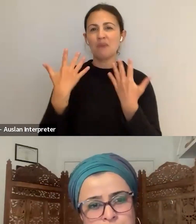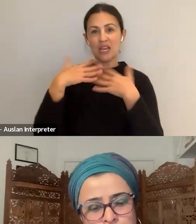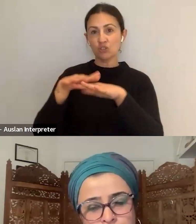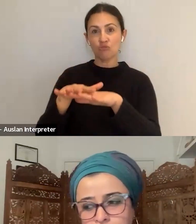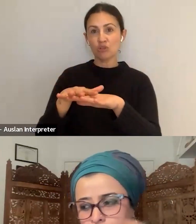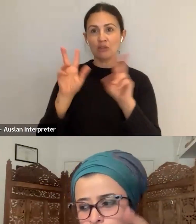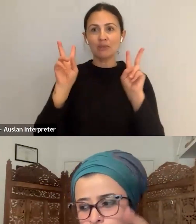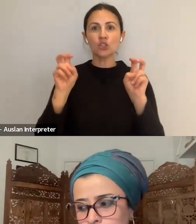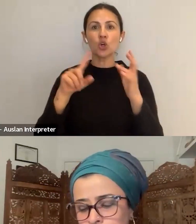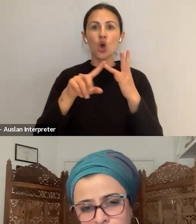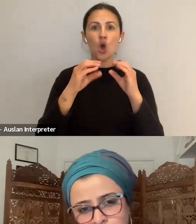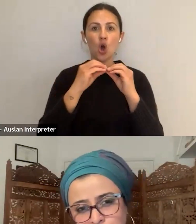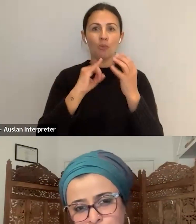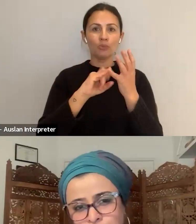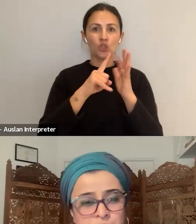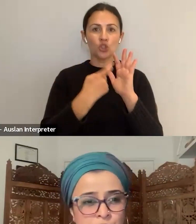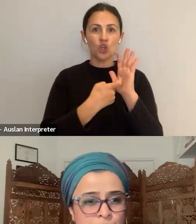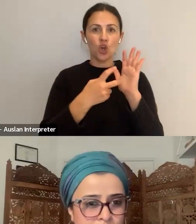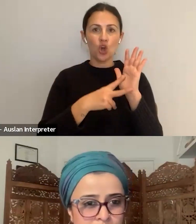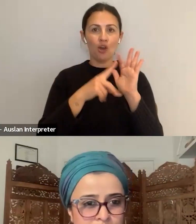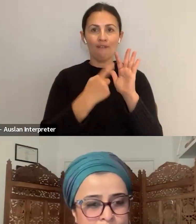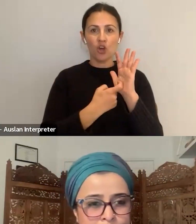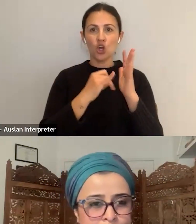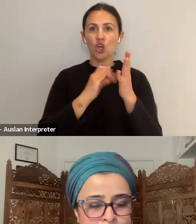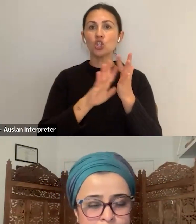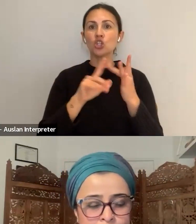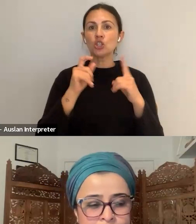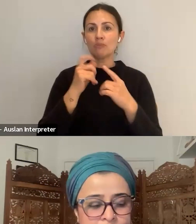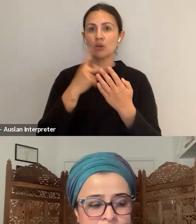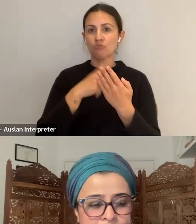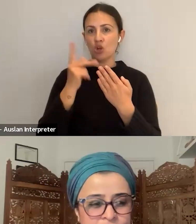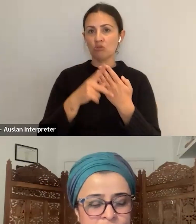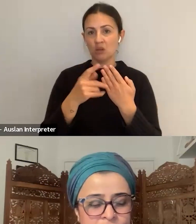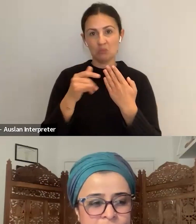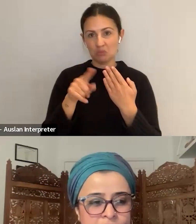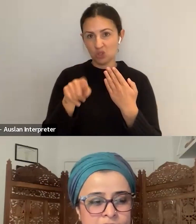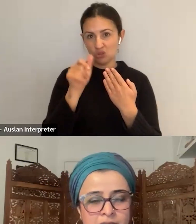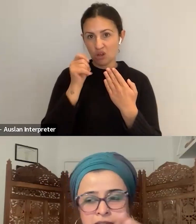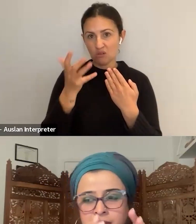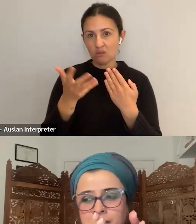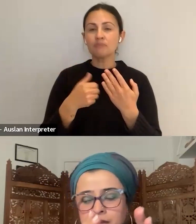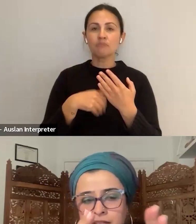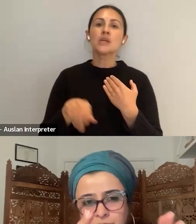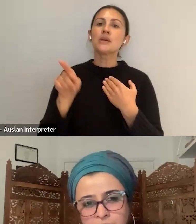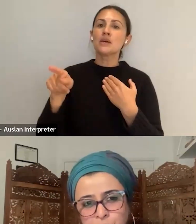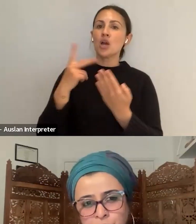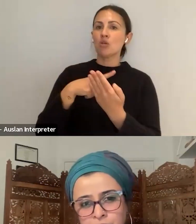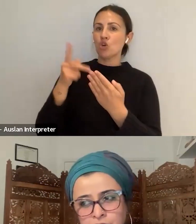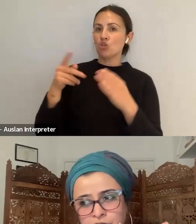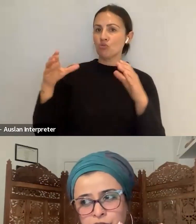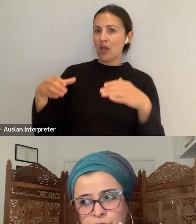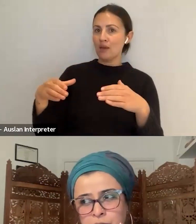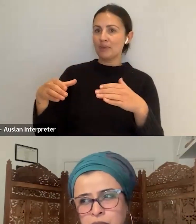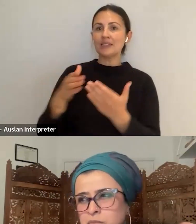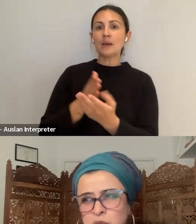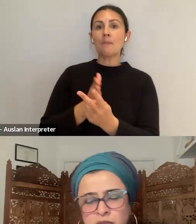called the Board Observership Program. So some people might be familiar with it. Essentially, it's a